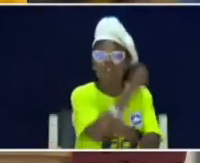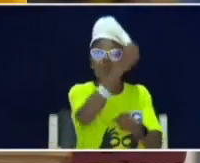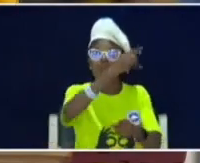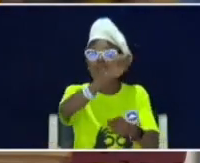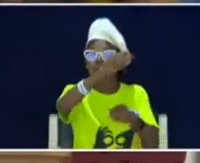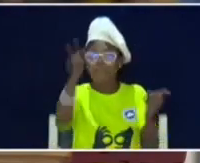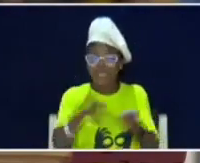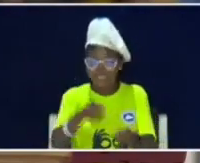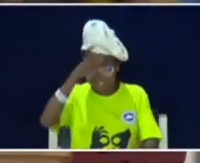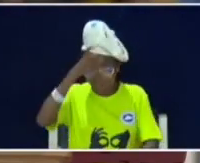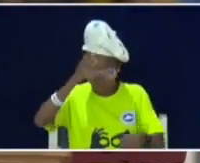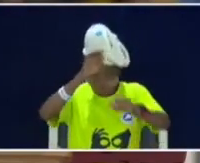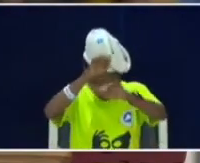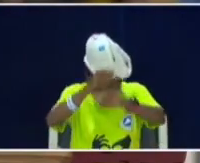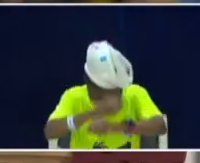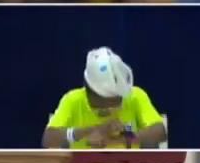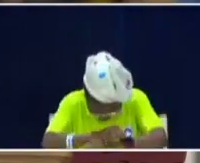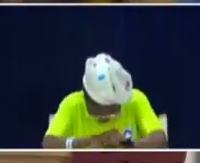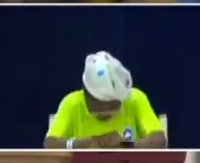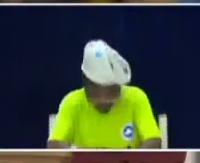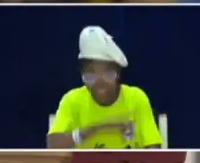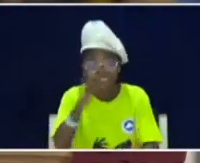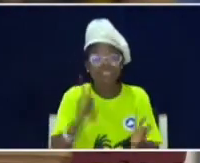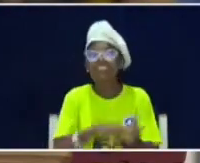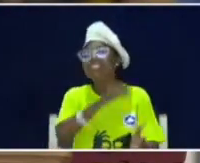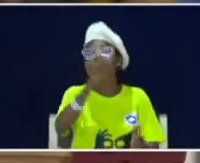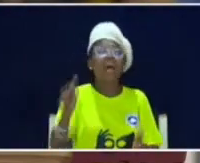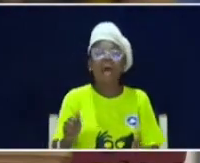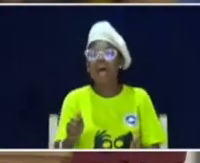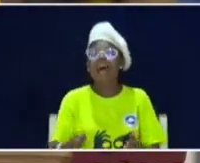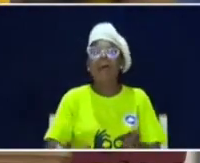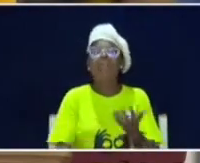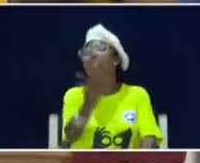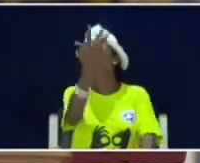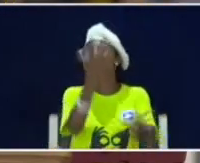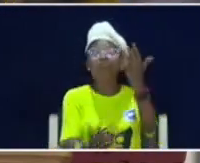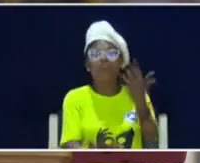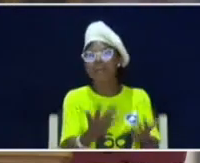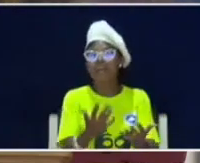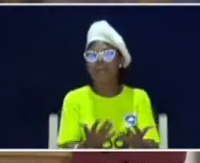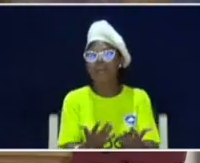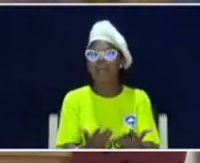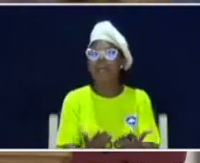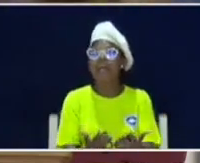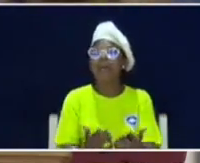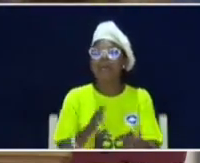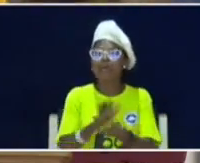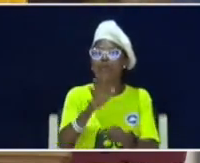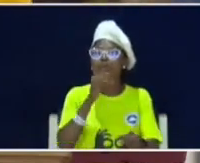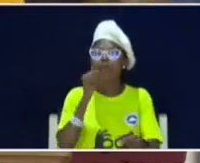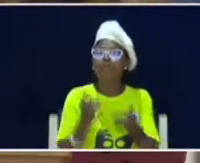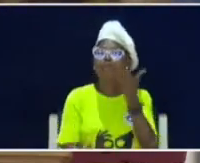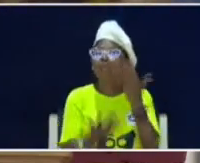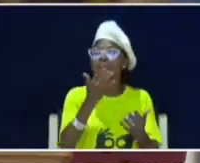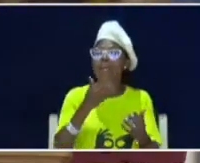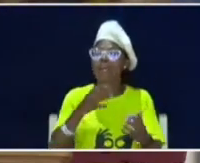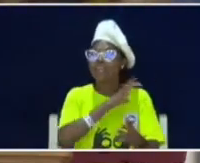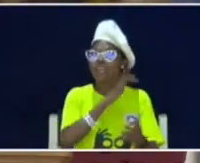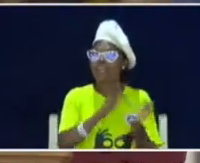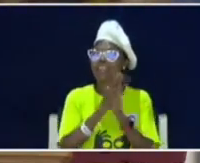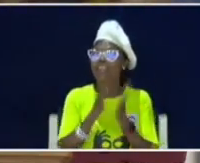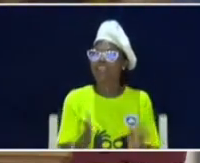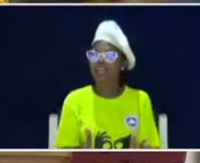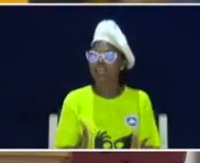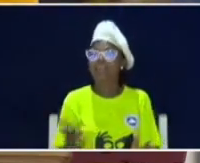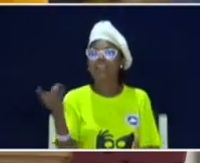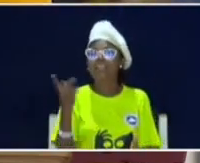bow. These are firebrand Christians. The second type of eagles that we have are the inferior eagles.